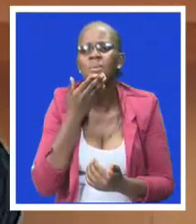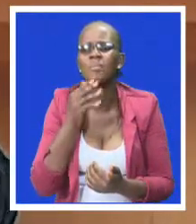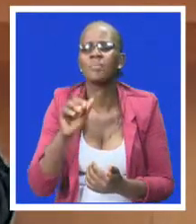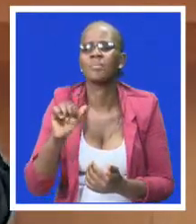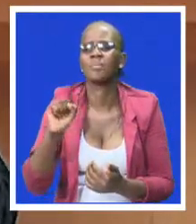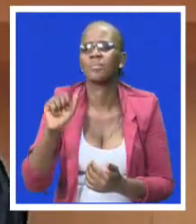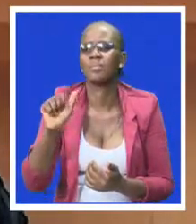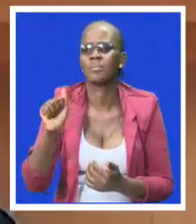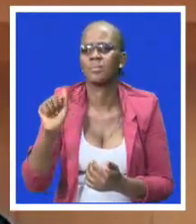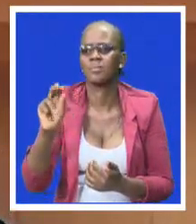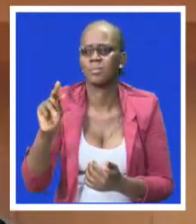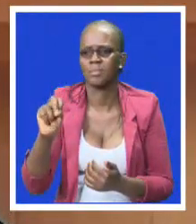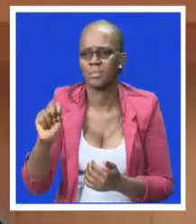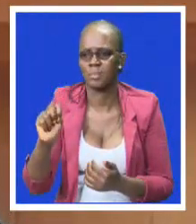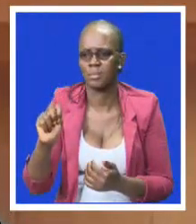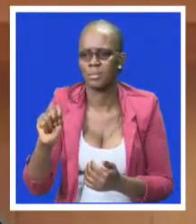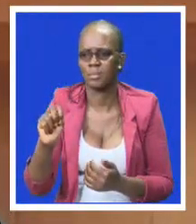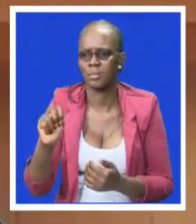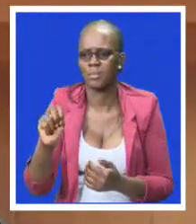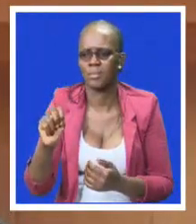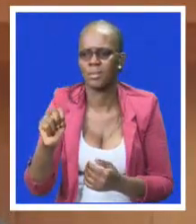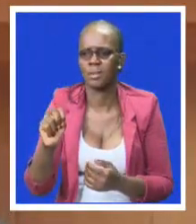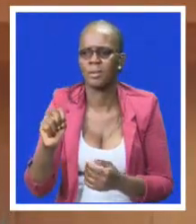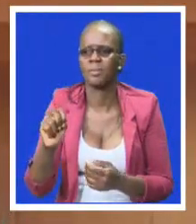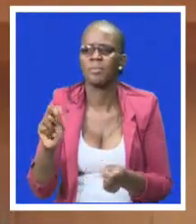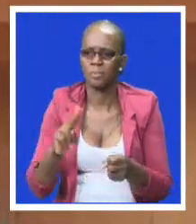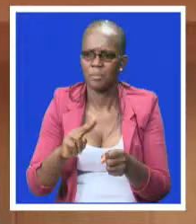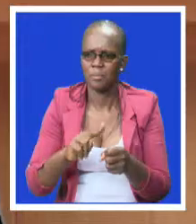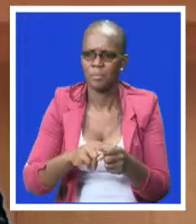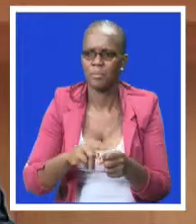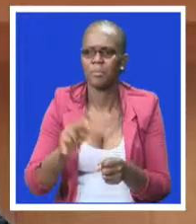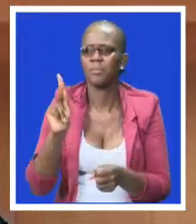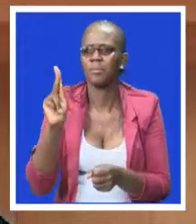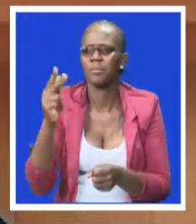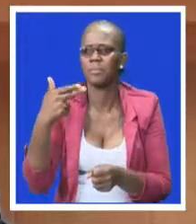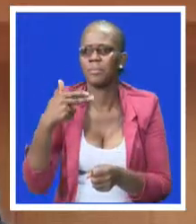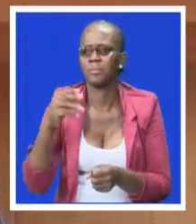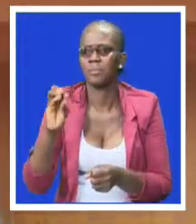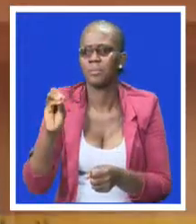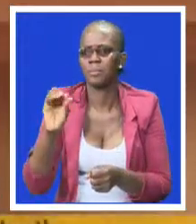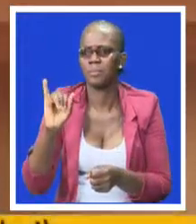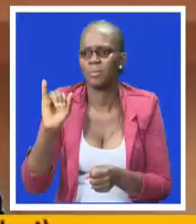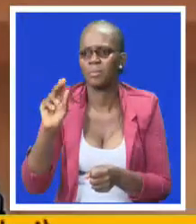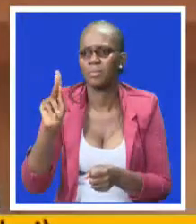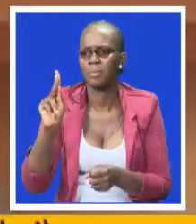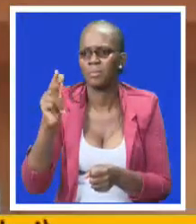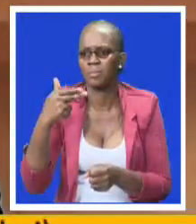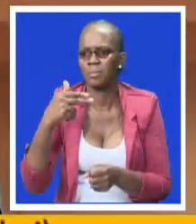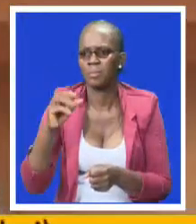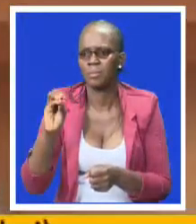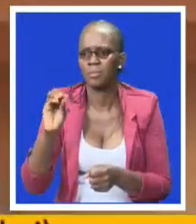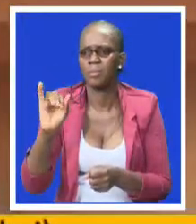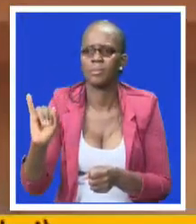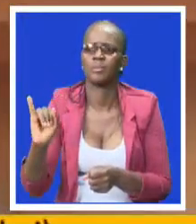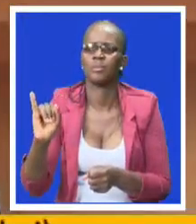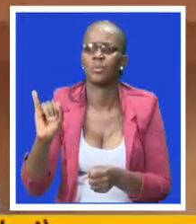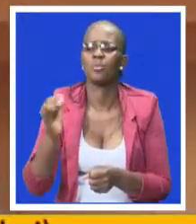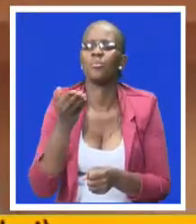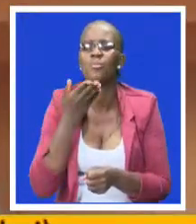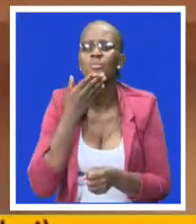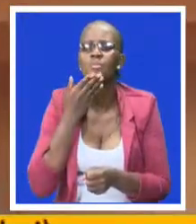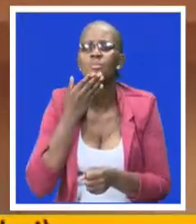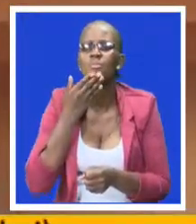by the end of the lesson? I'm expecting the viewers, I'm expecting the learners at home to